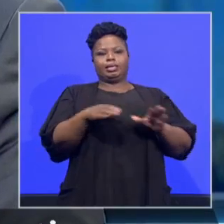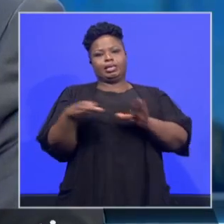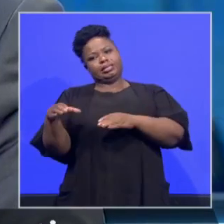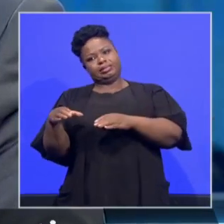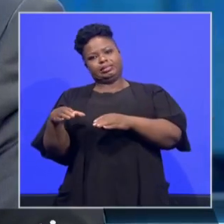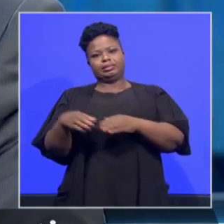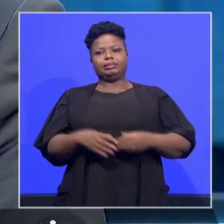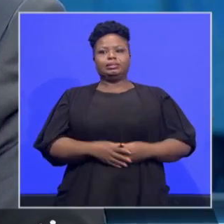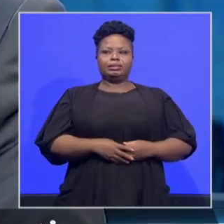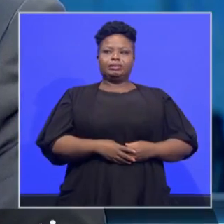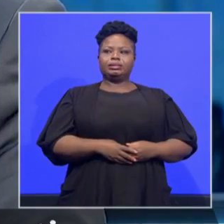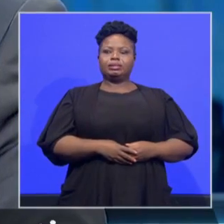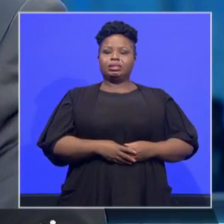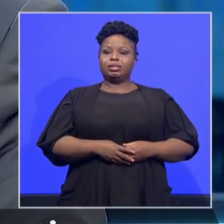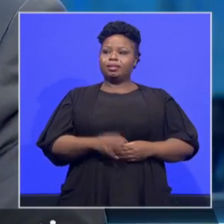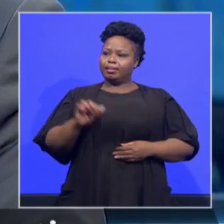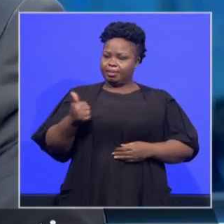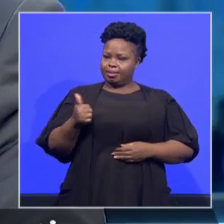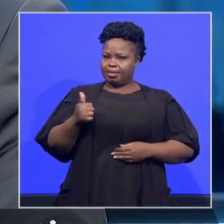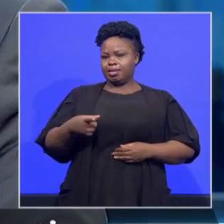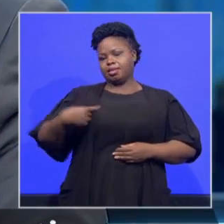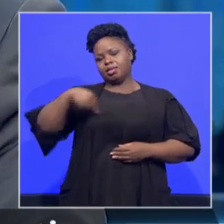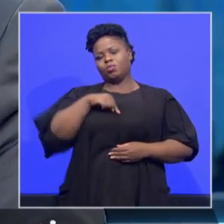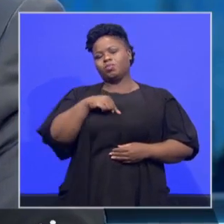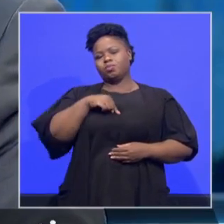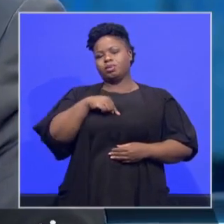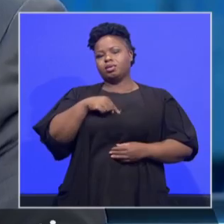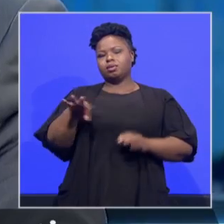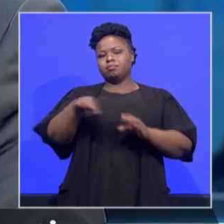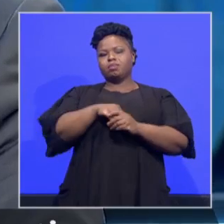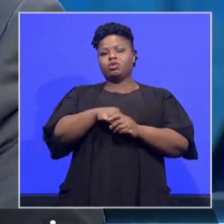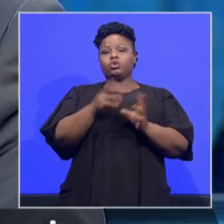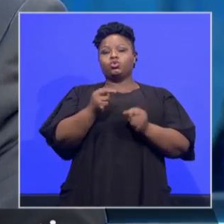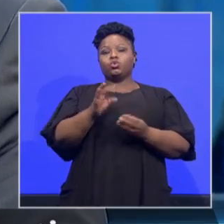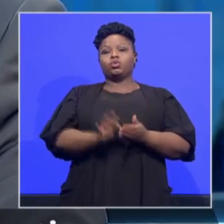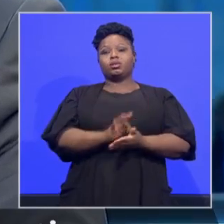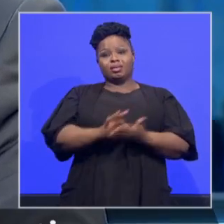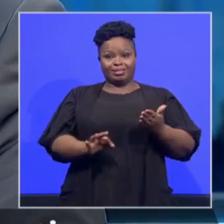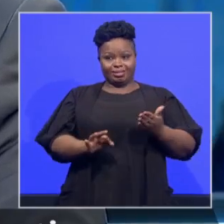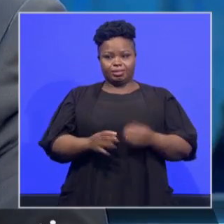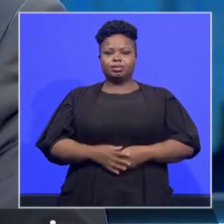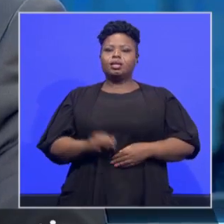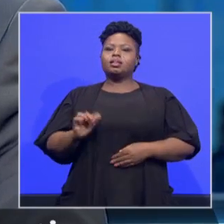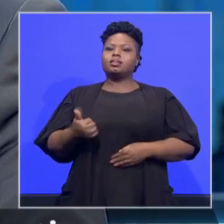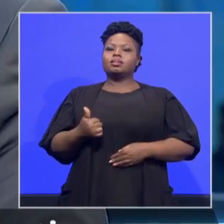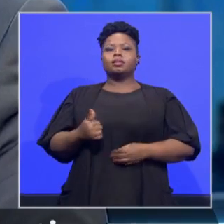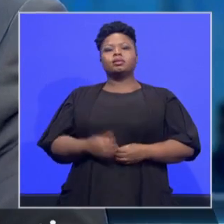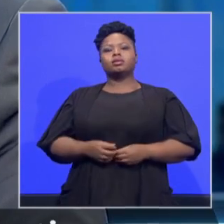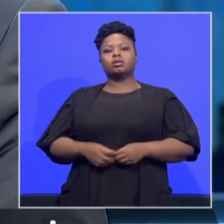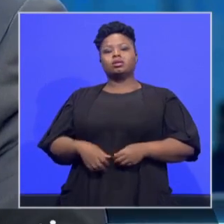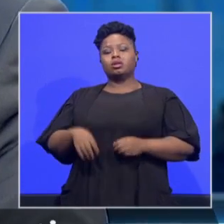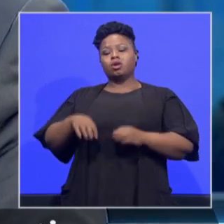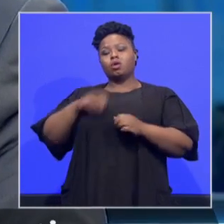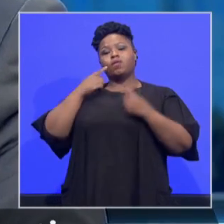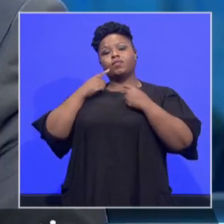then come into the new elections. And as a voting district is being